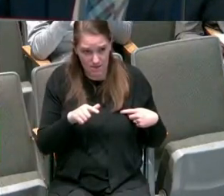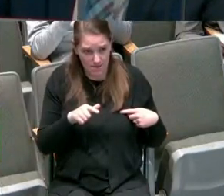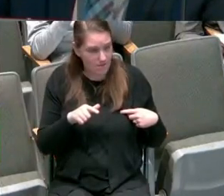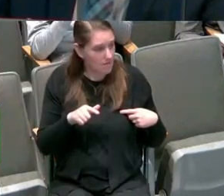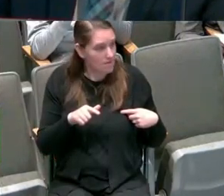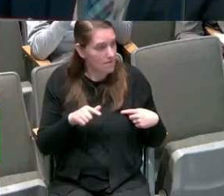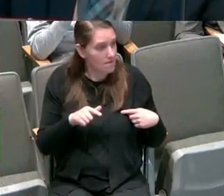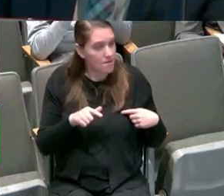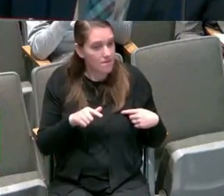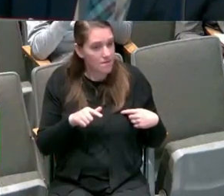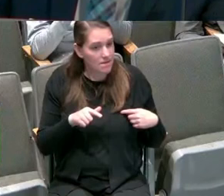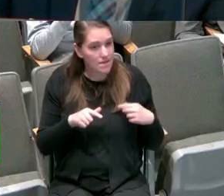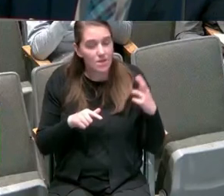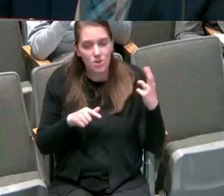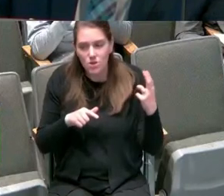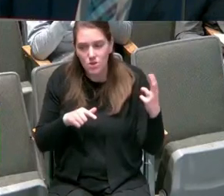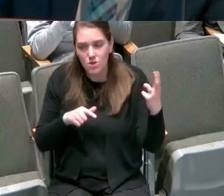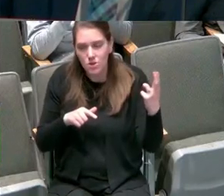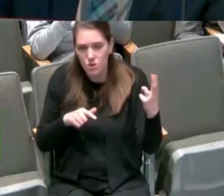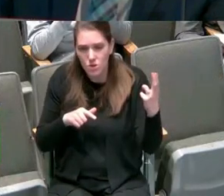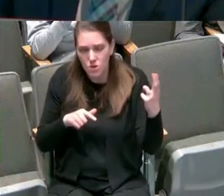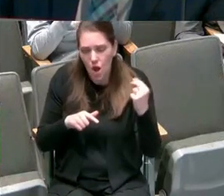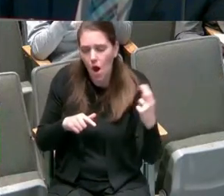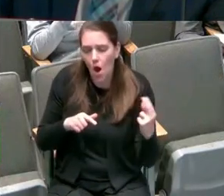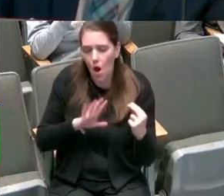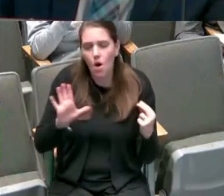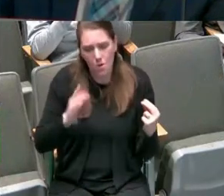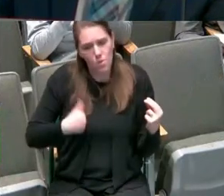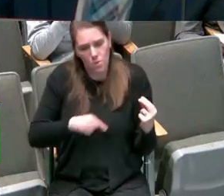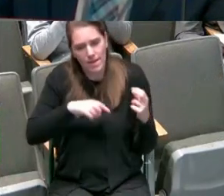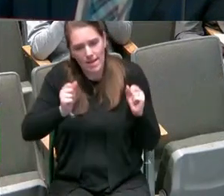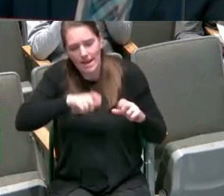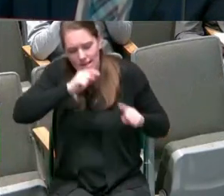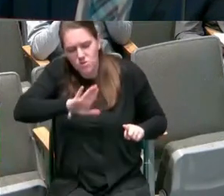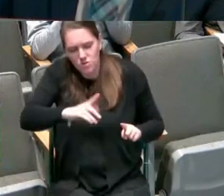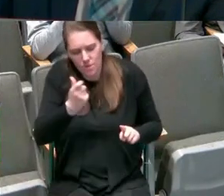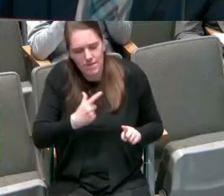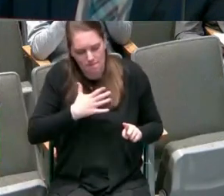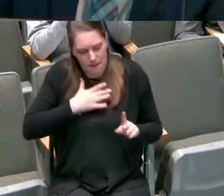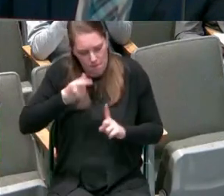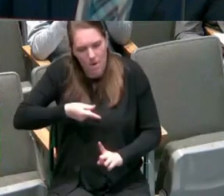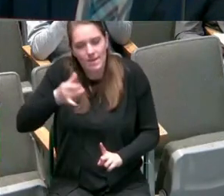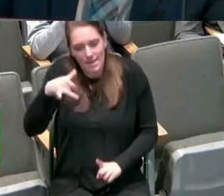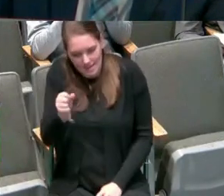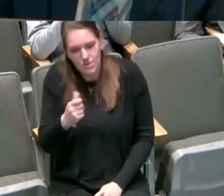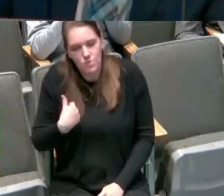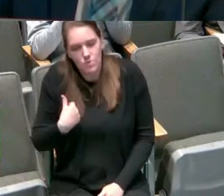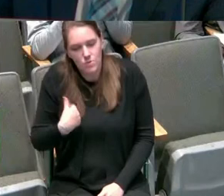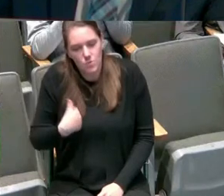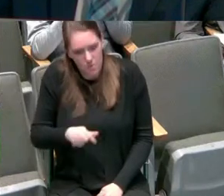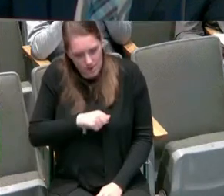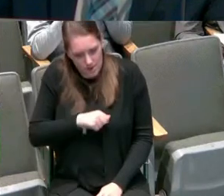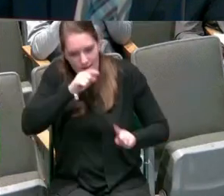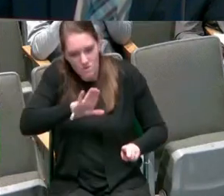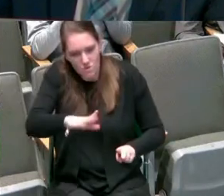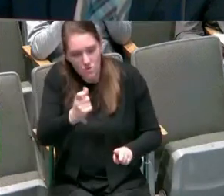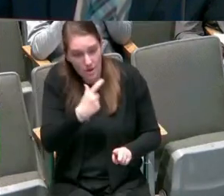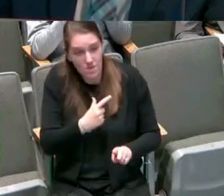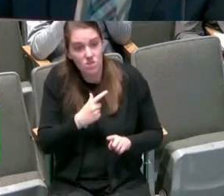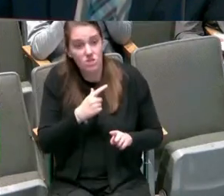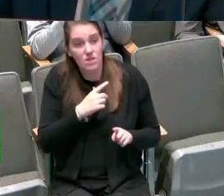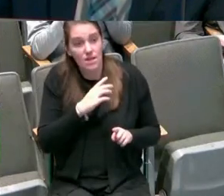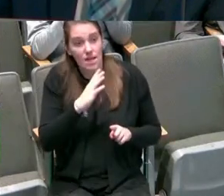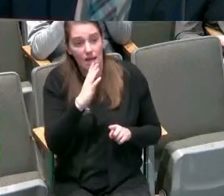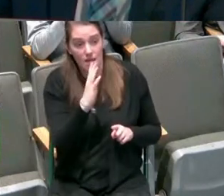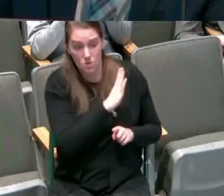sorry no we can we can answer your question that's what I'm saying we can answer your question and your question was will you see